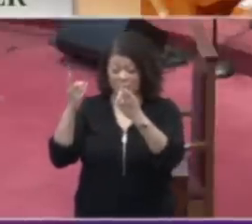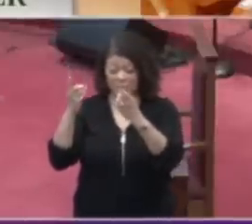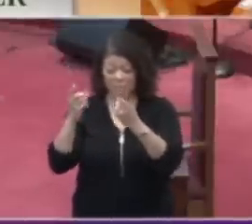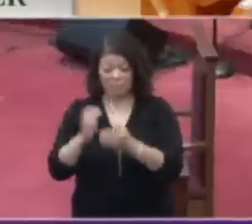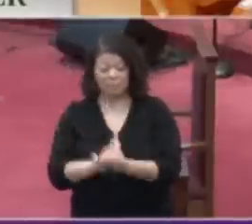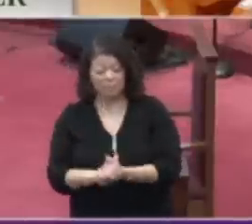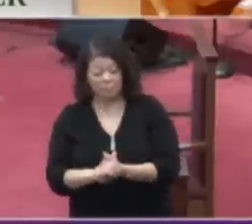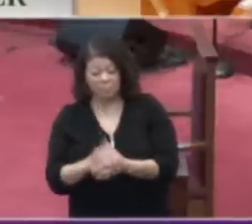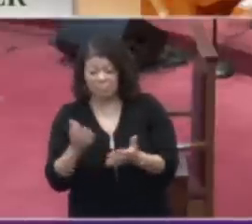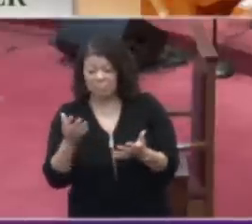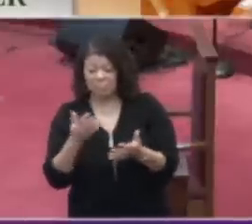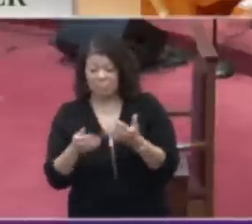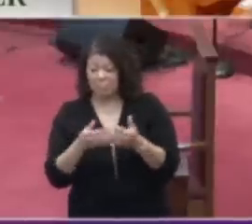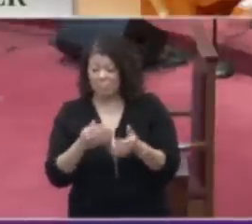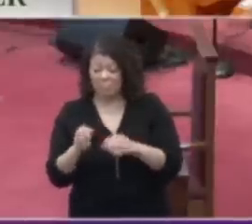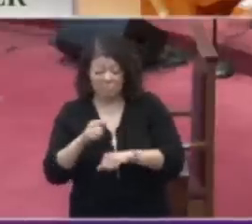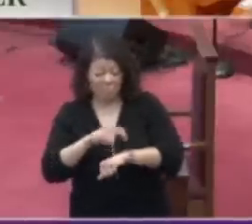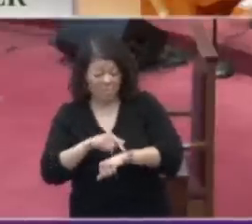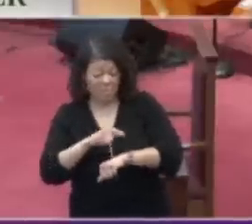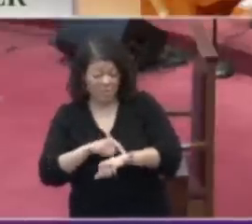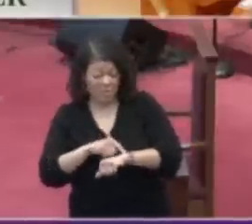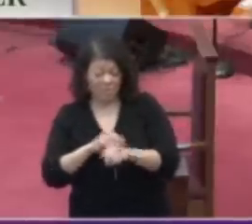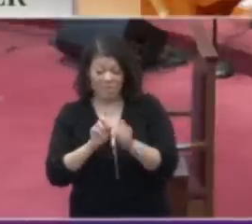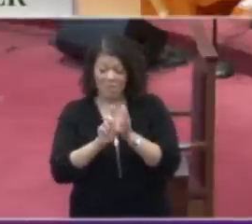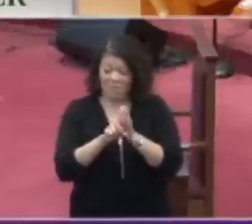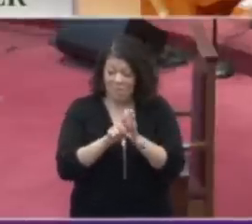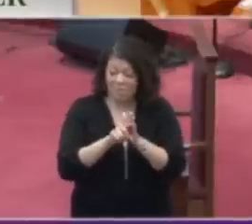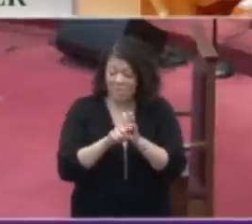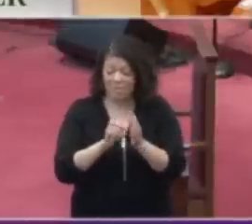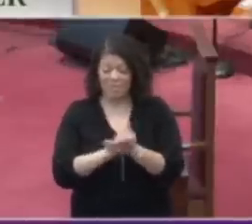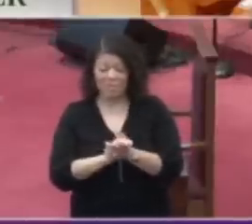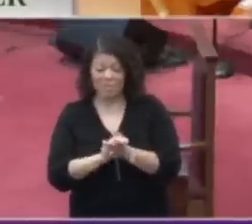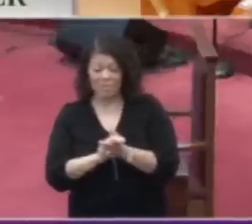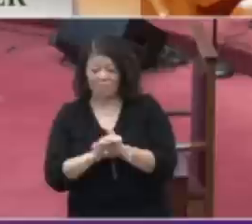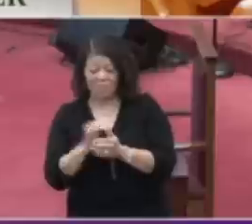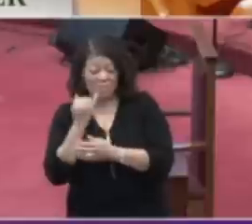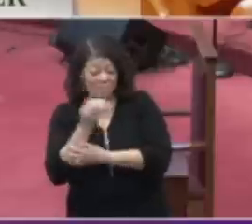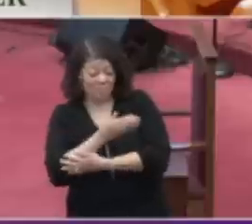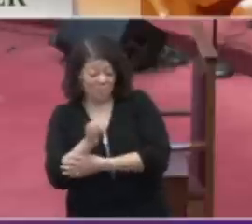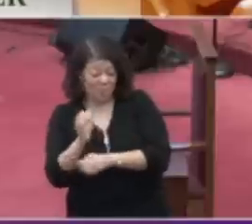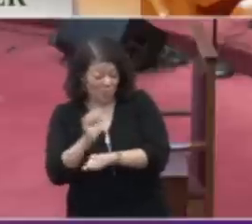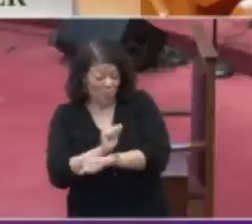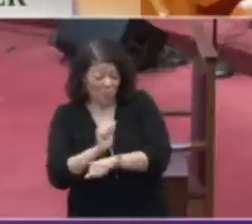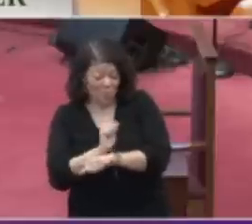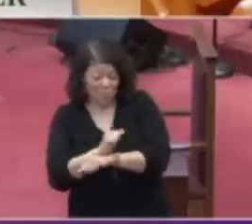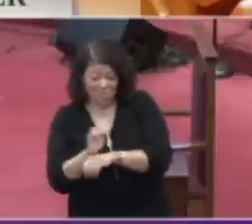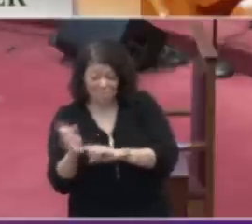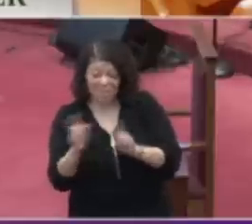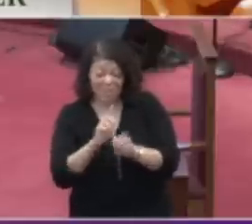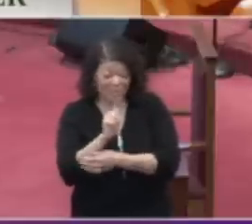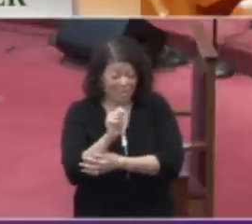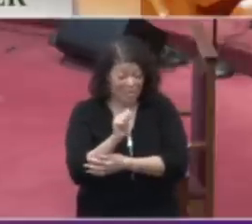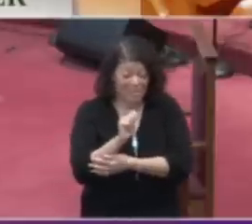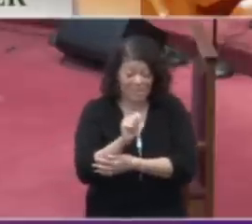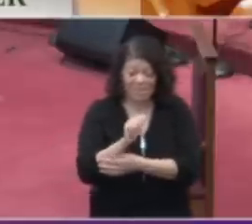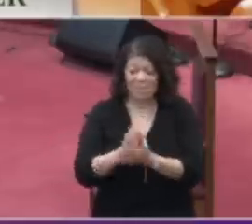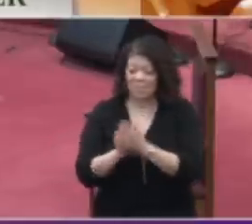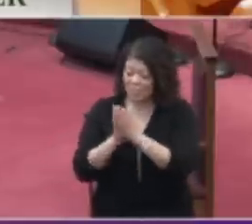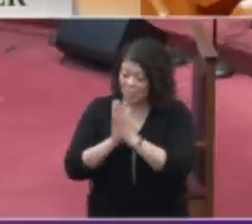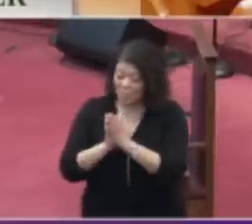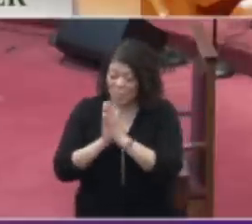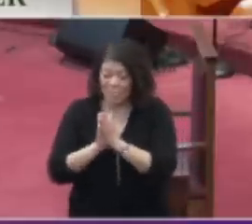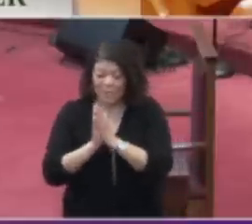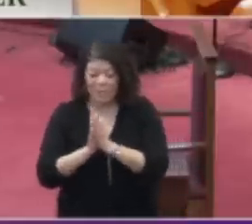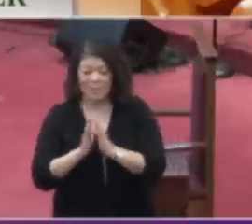It could be a minute prayer, 2 minutes. If you're on your job and you're going to get in trouble, sneak into the bathroom and spend a minute in prayer. And